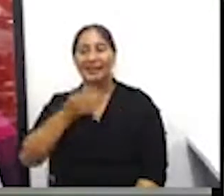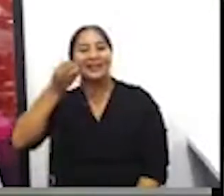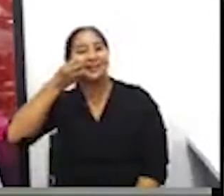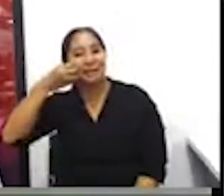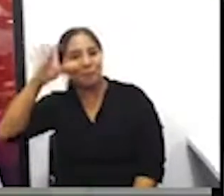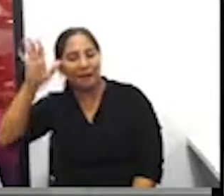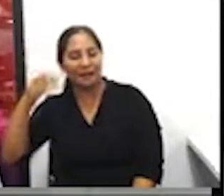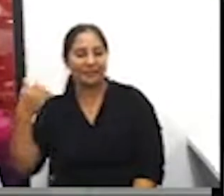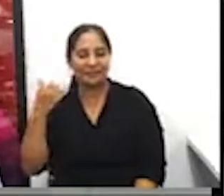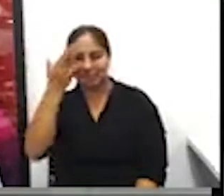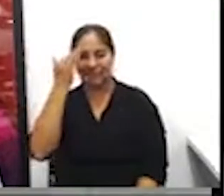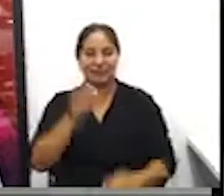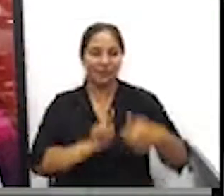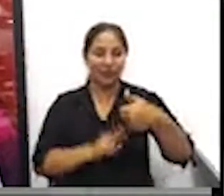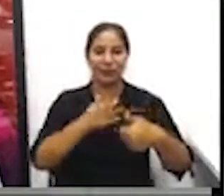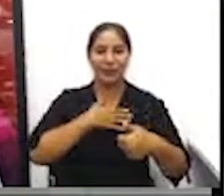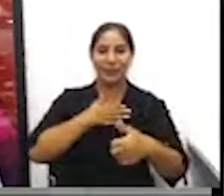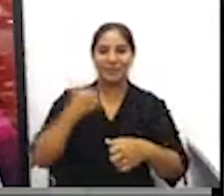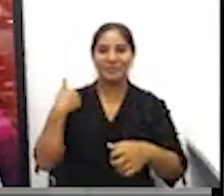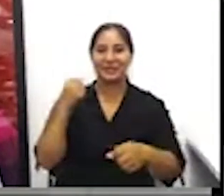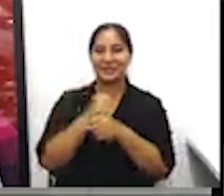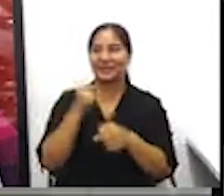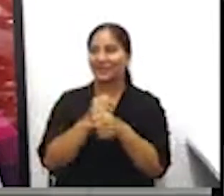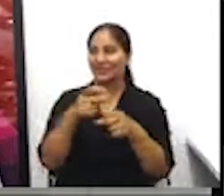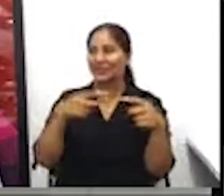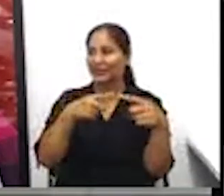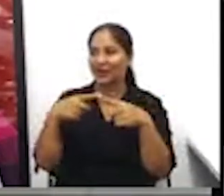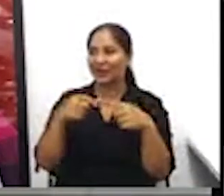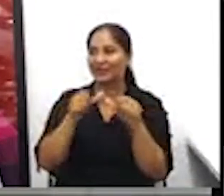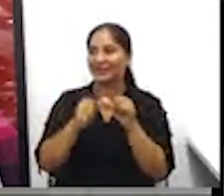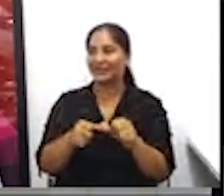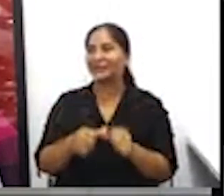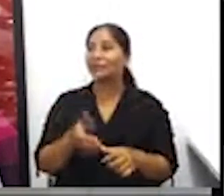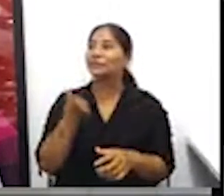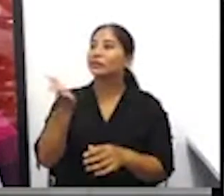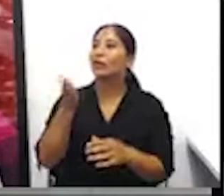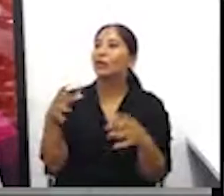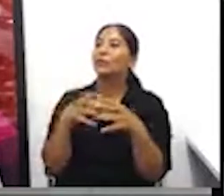this question. Is it fun to be Deputy Secretary of State?